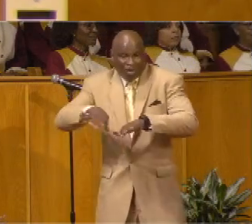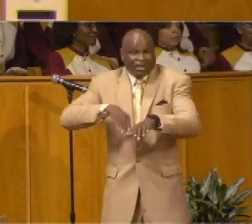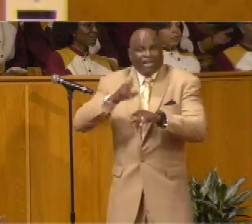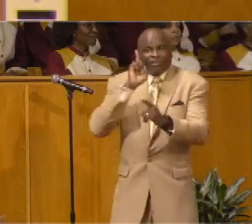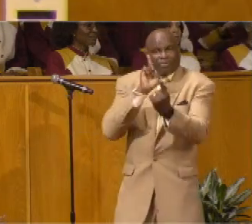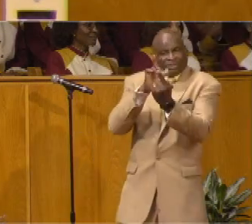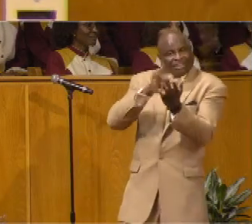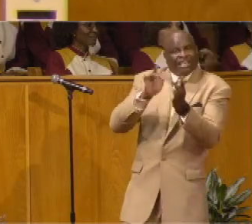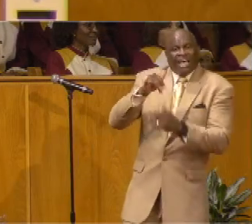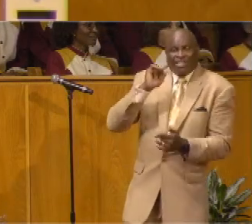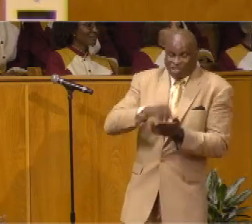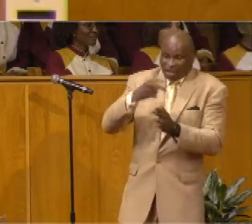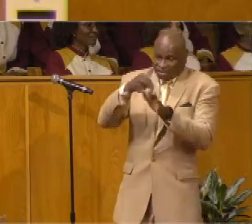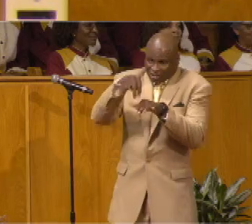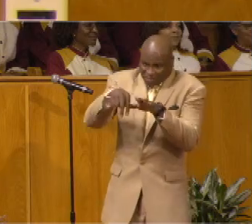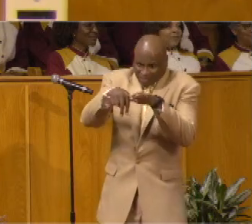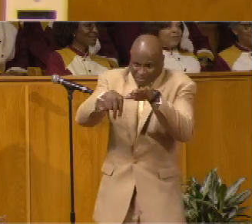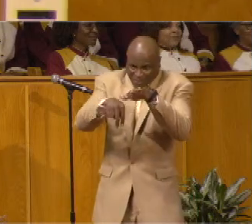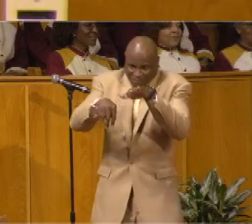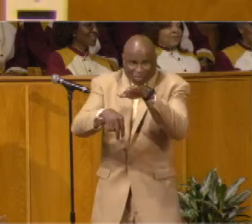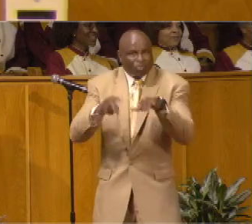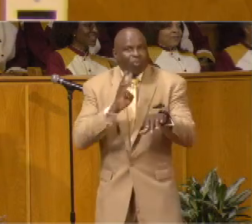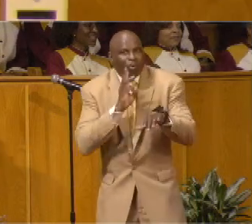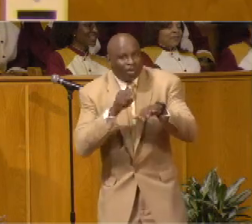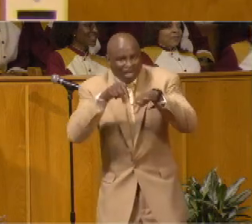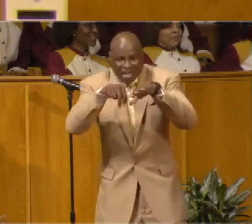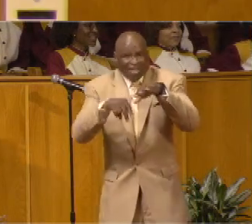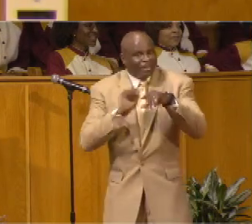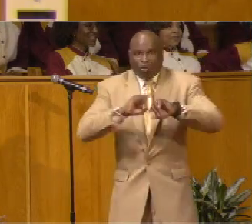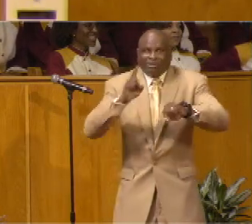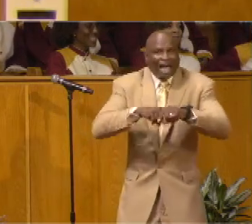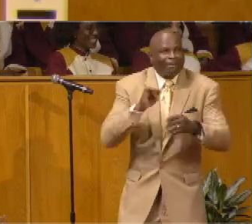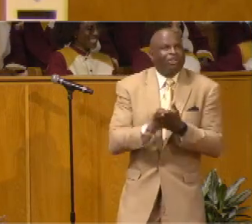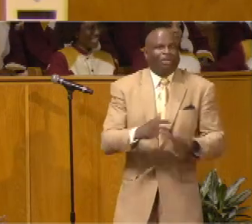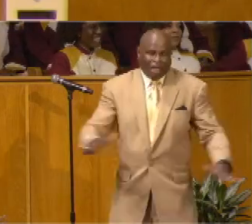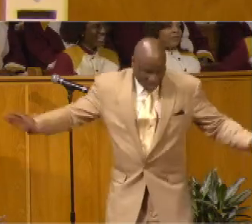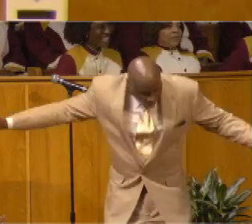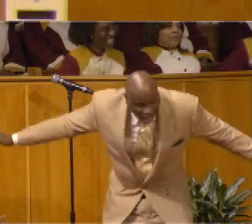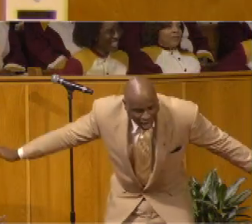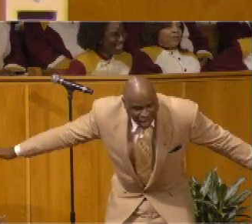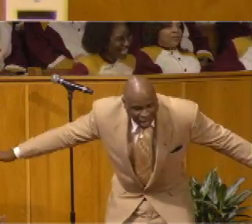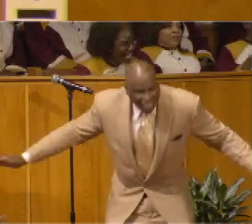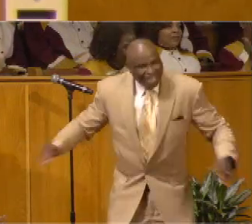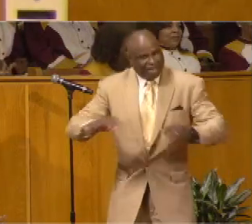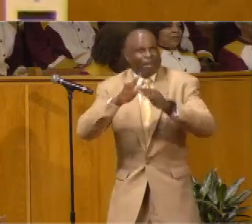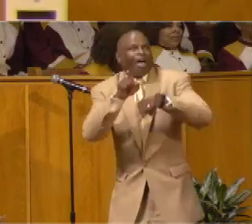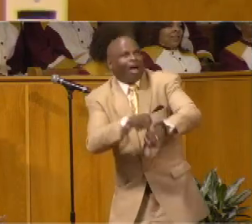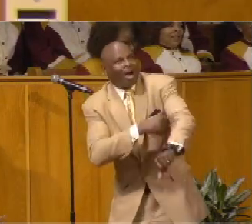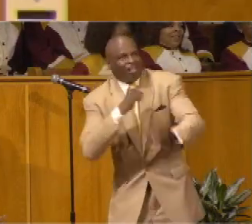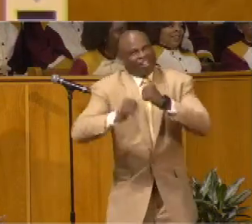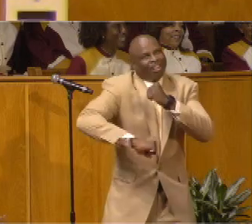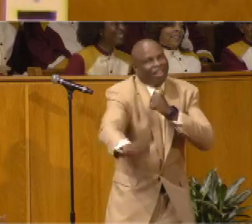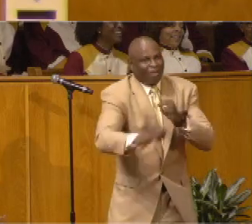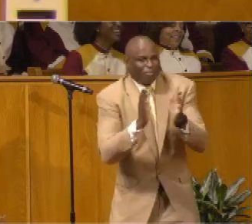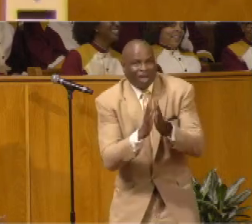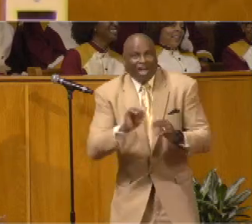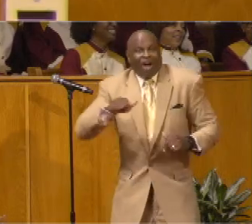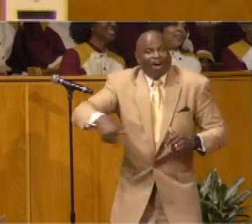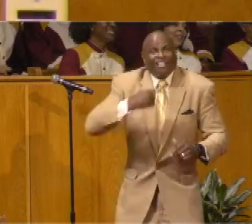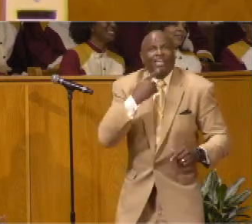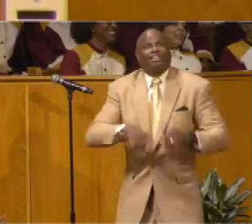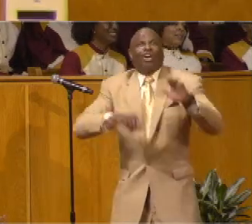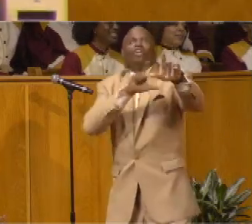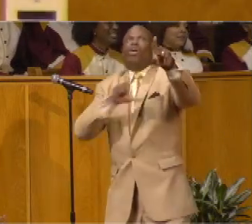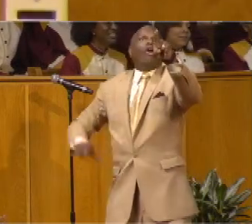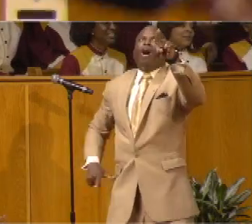Jesus, and he starts sinking in the water. He ain't got time to lay out with some long, drawn-out prayer. All he can say